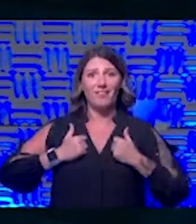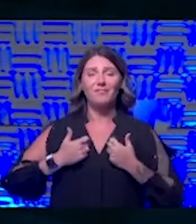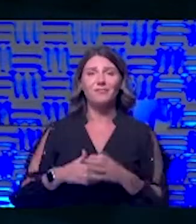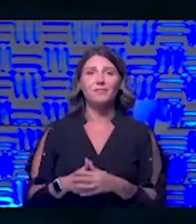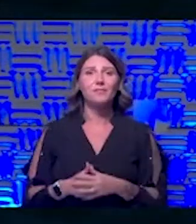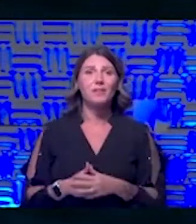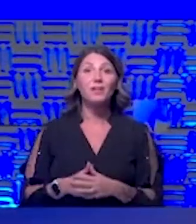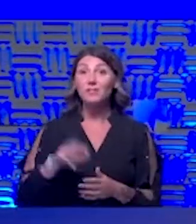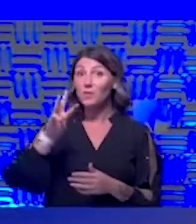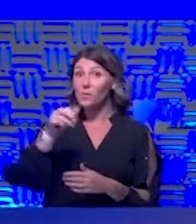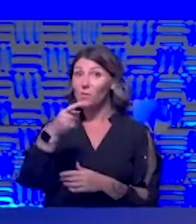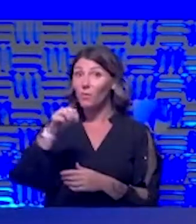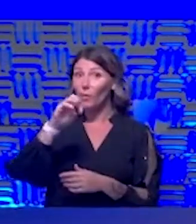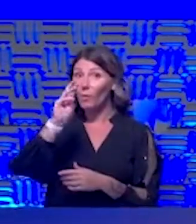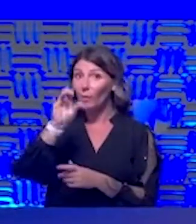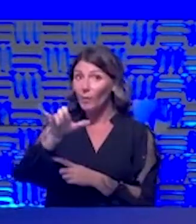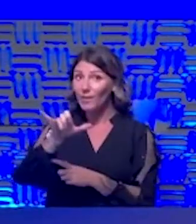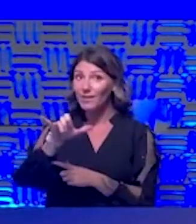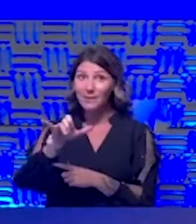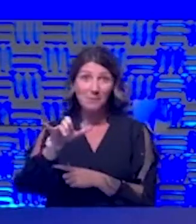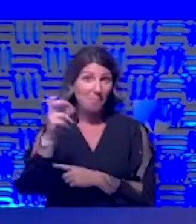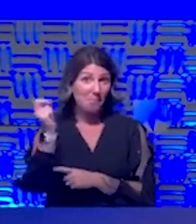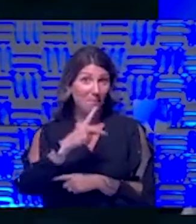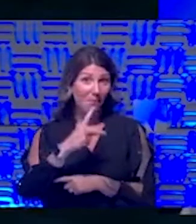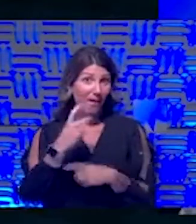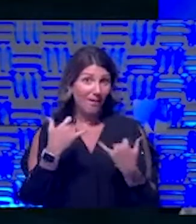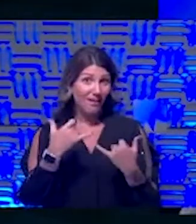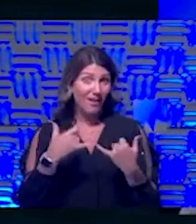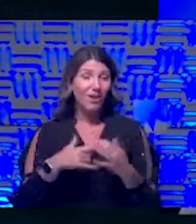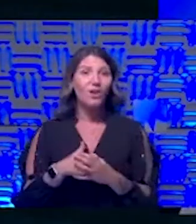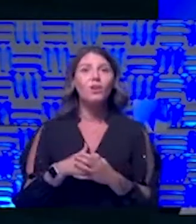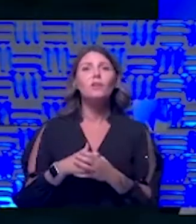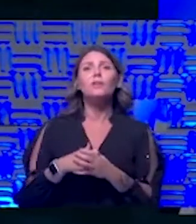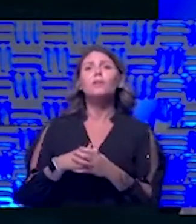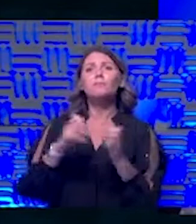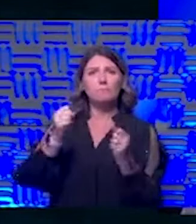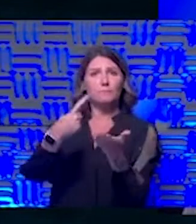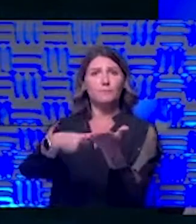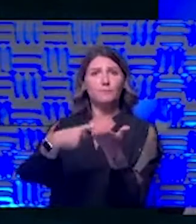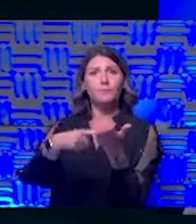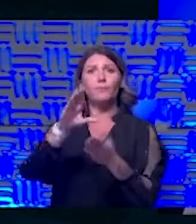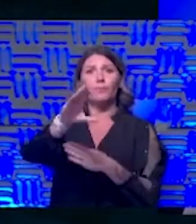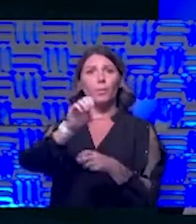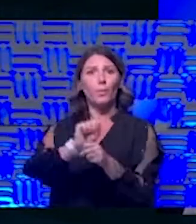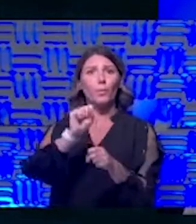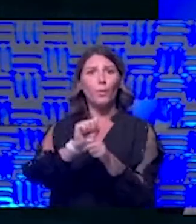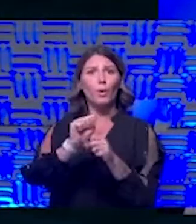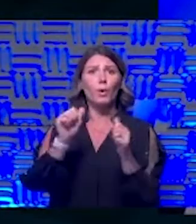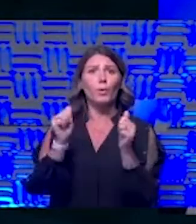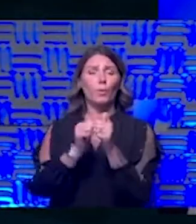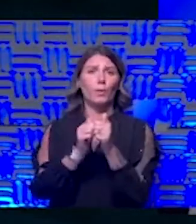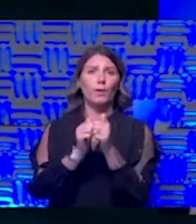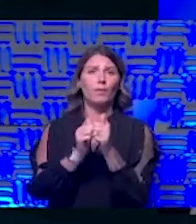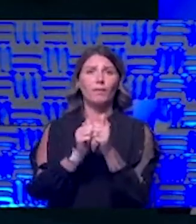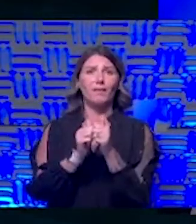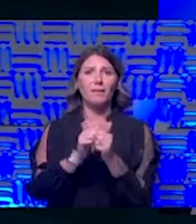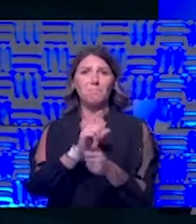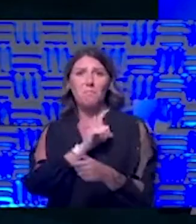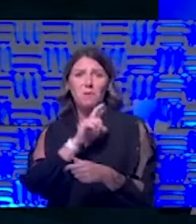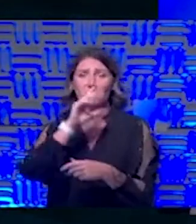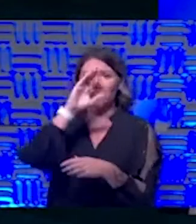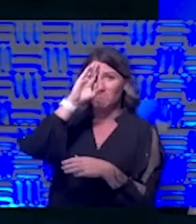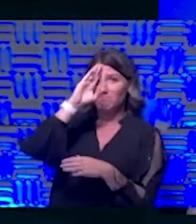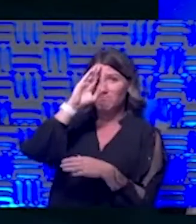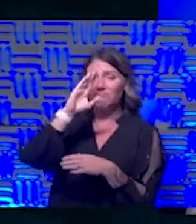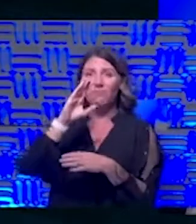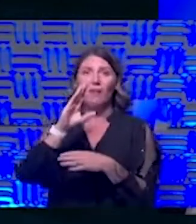I think you're back with this. Glad to have you back. Talk to us a little bit about some of your work with the Frontline